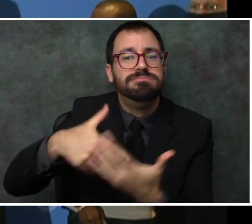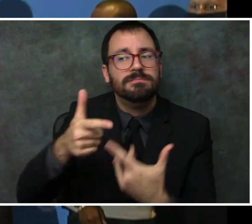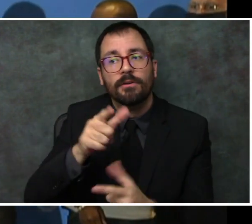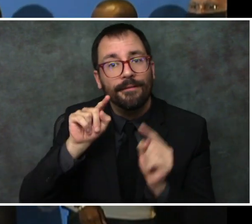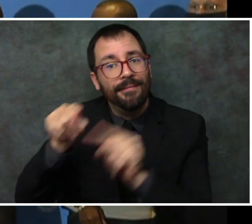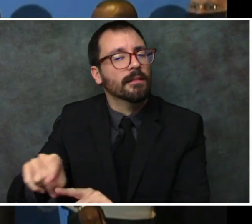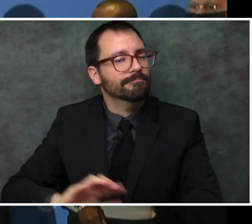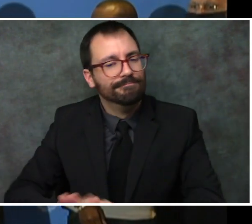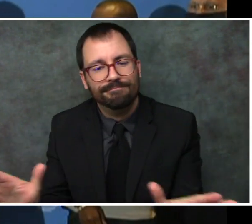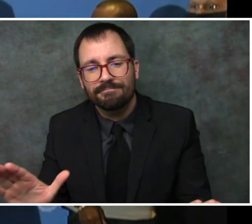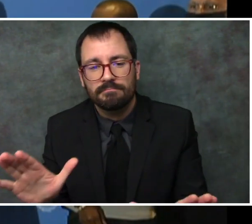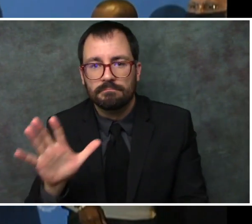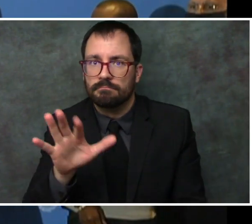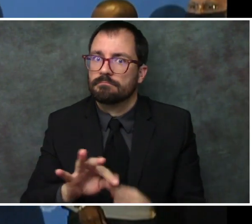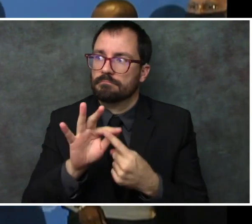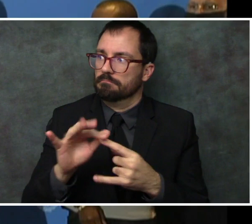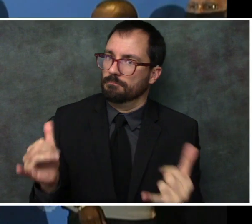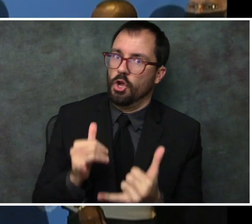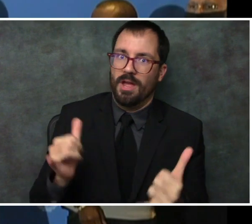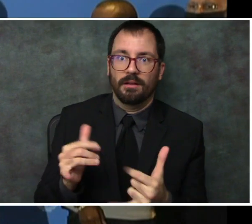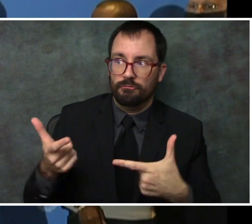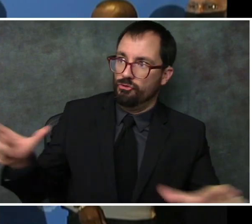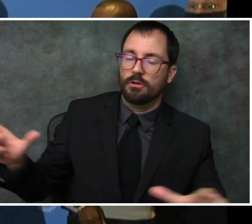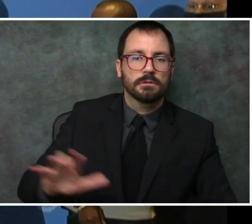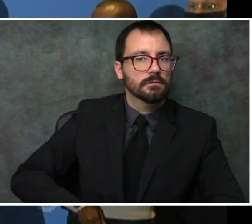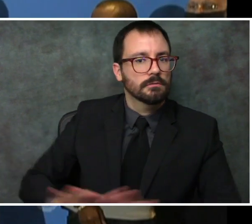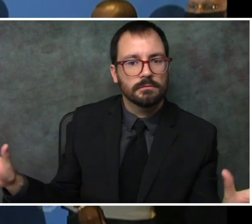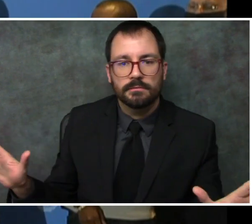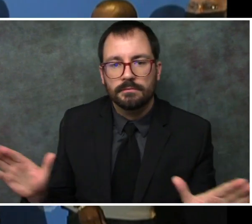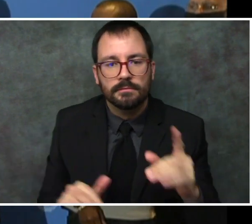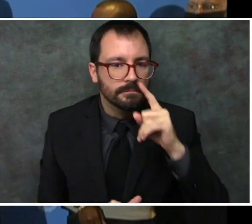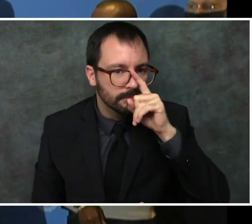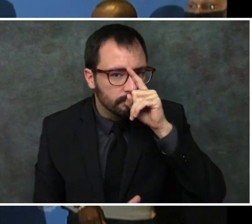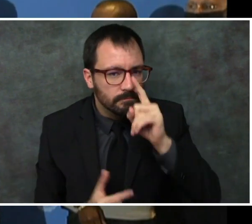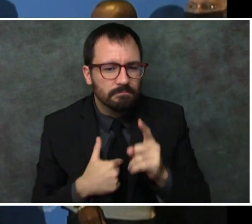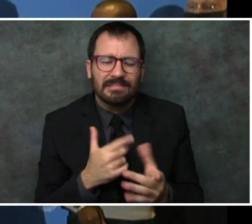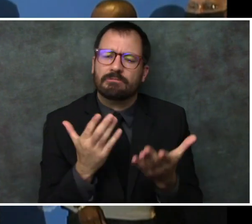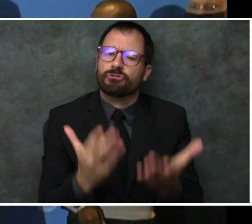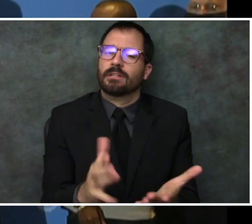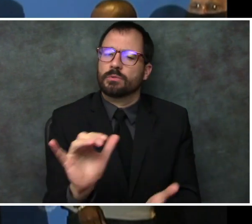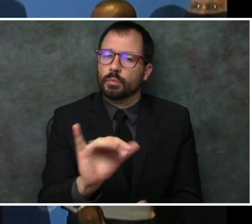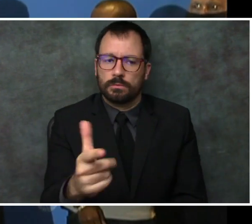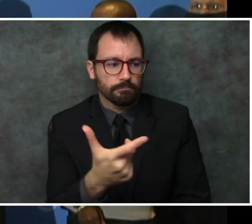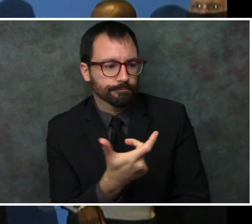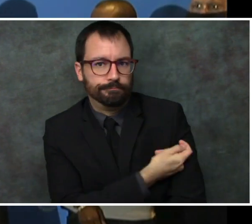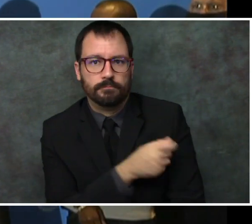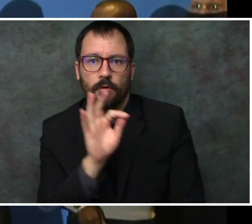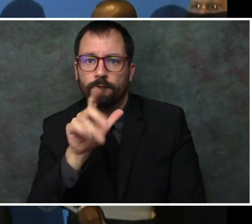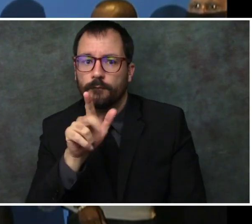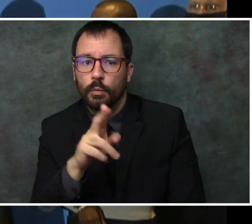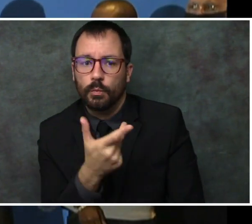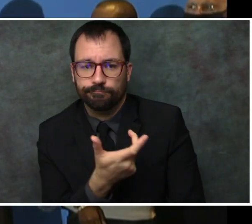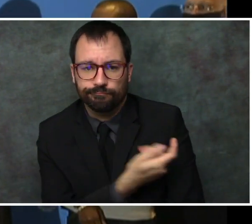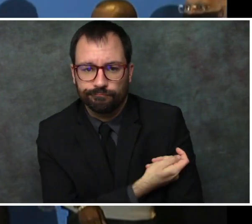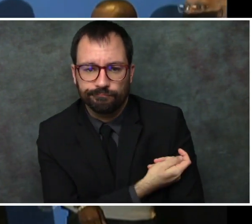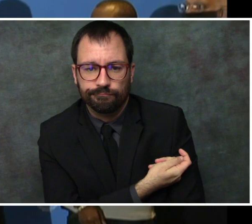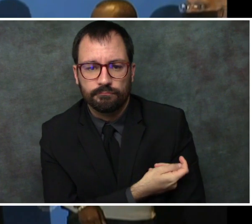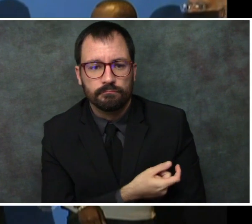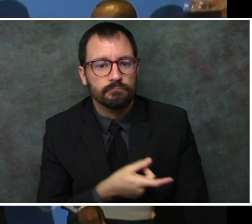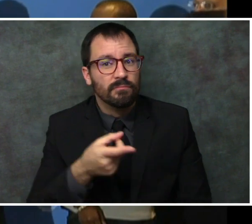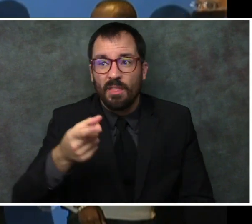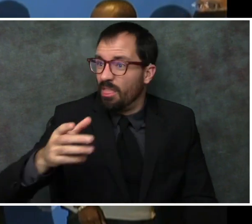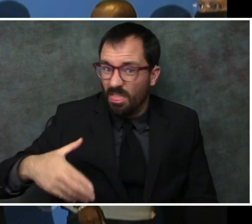parties. And I'm also suggesting that you get a flu shot. If you haven't had a flu shot, I got one on Friday. If you get a flu